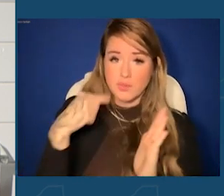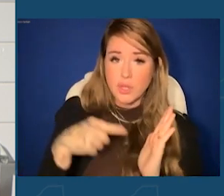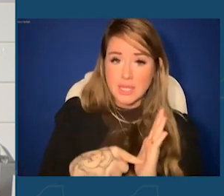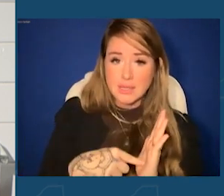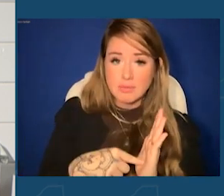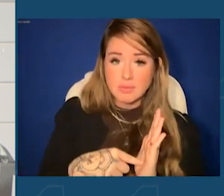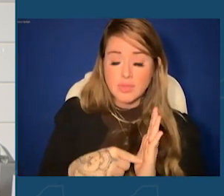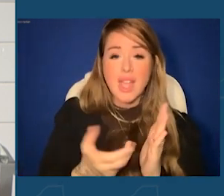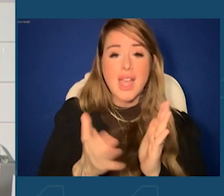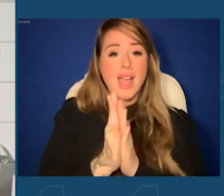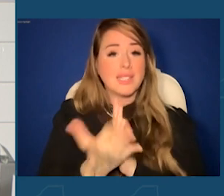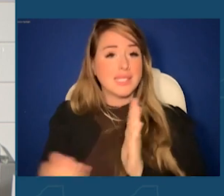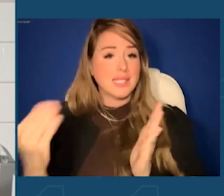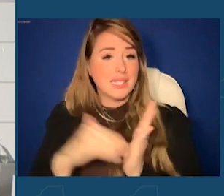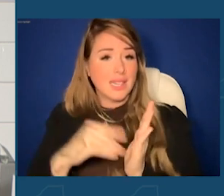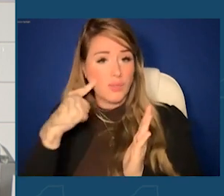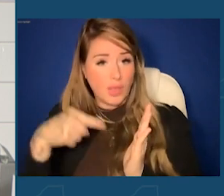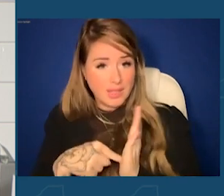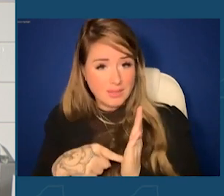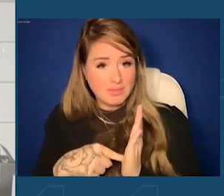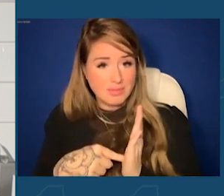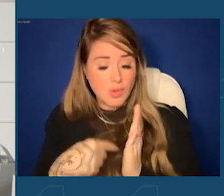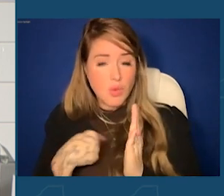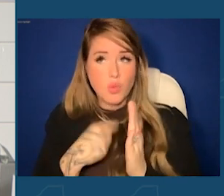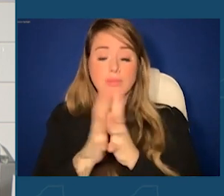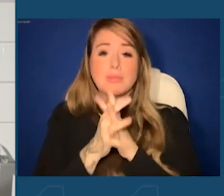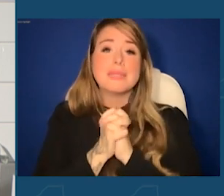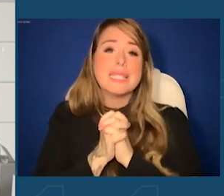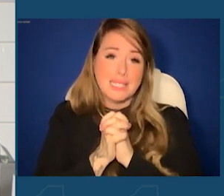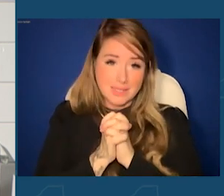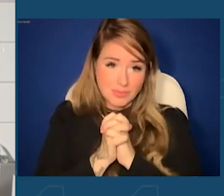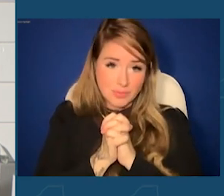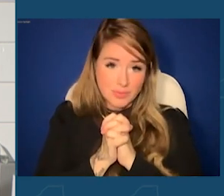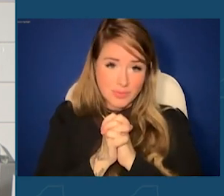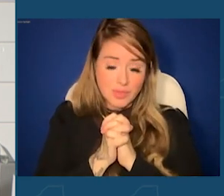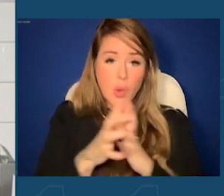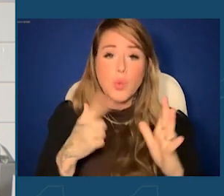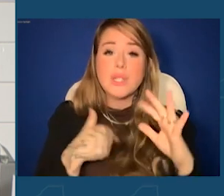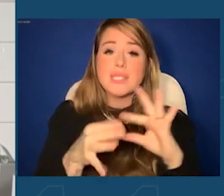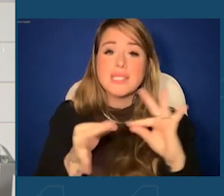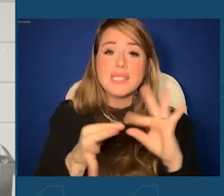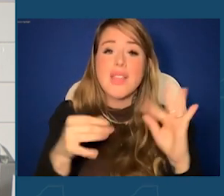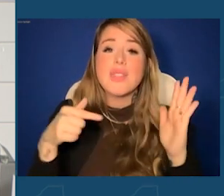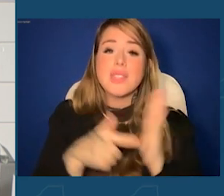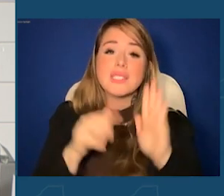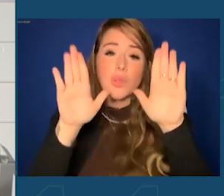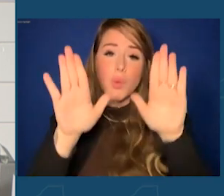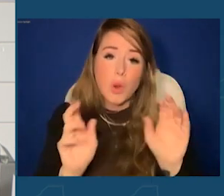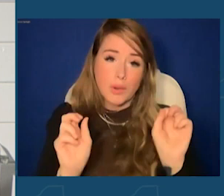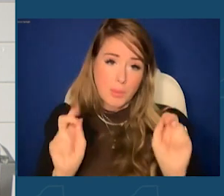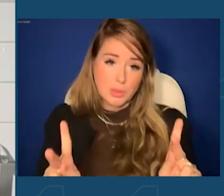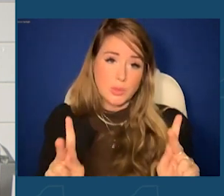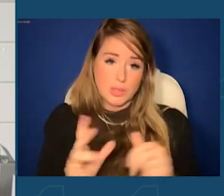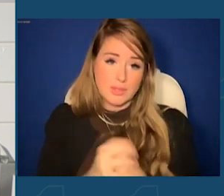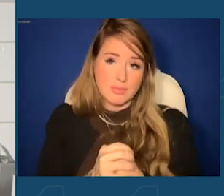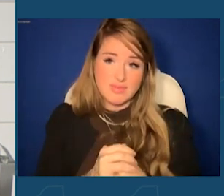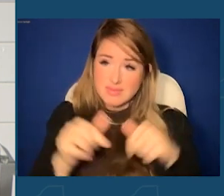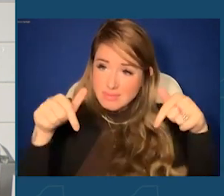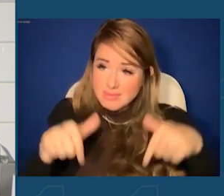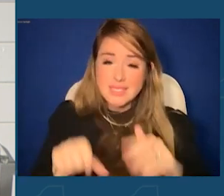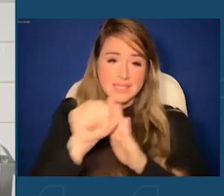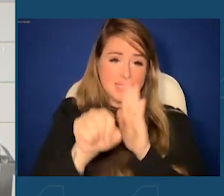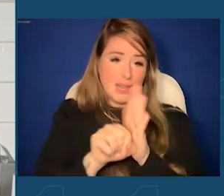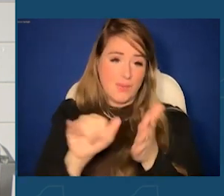again. We're pleading, saying this is a great opportunity here in the state of New York